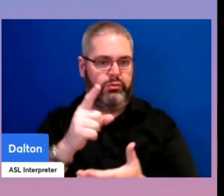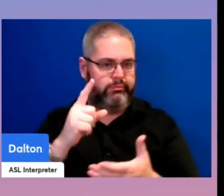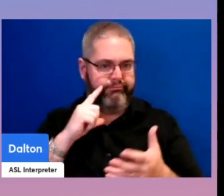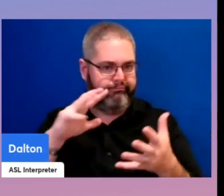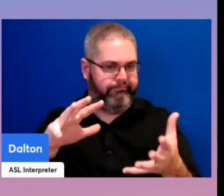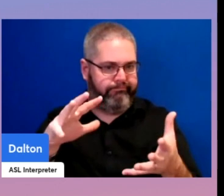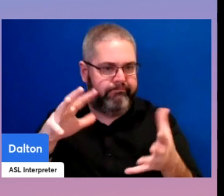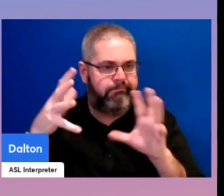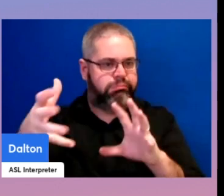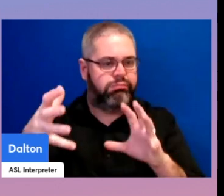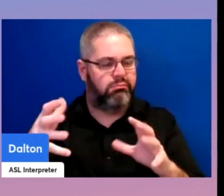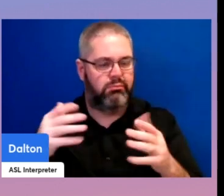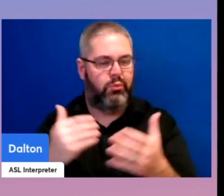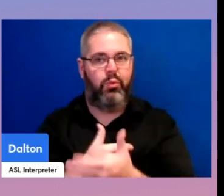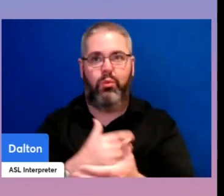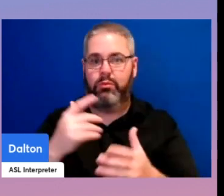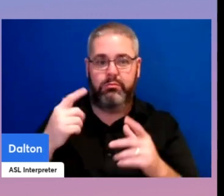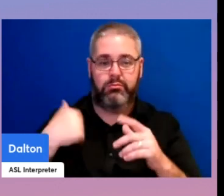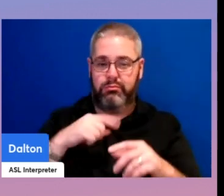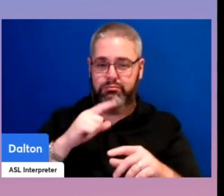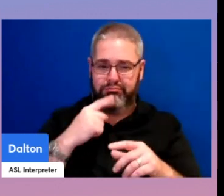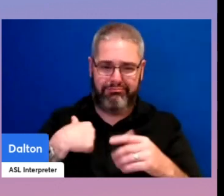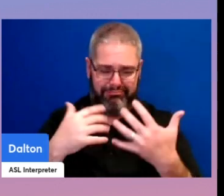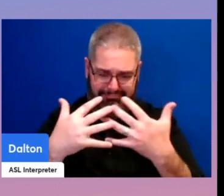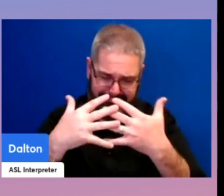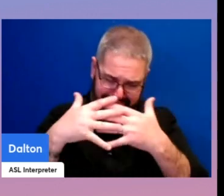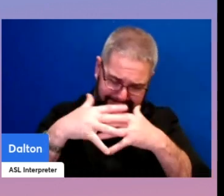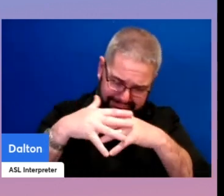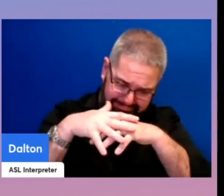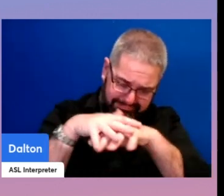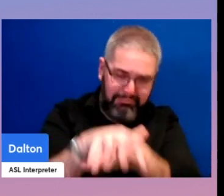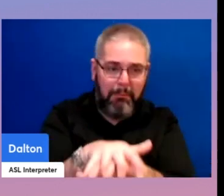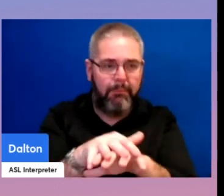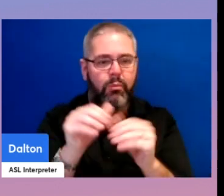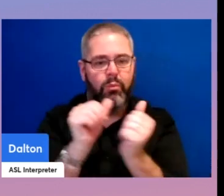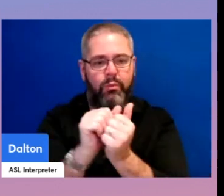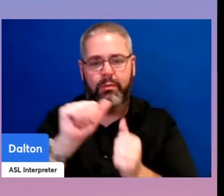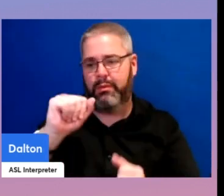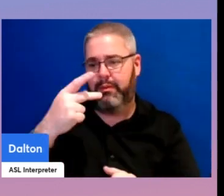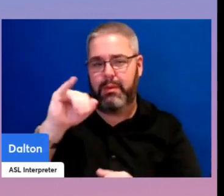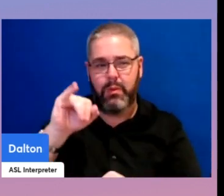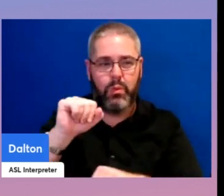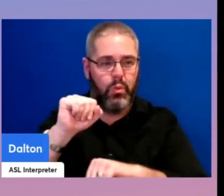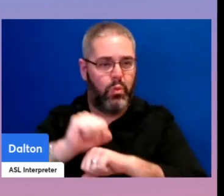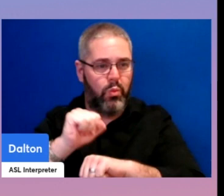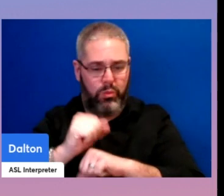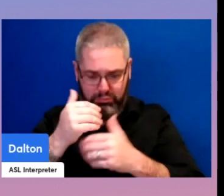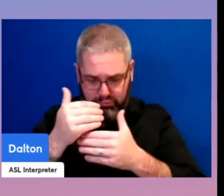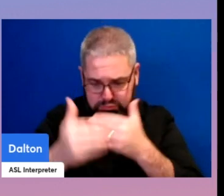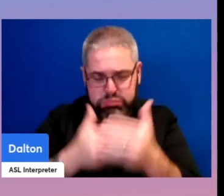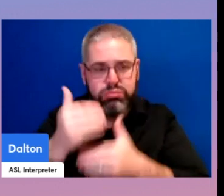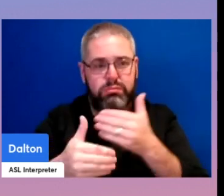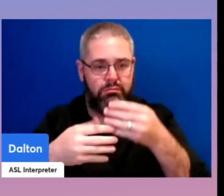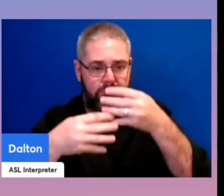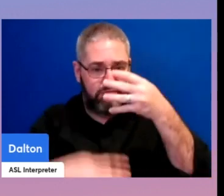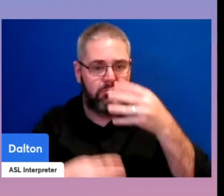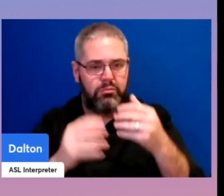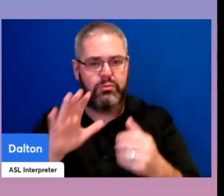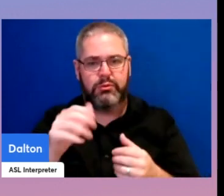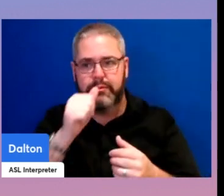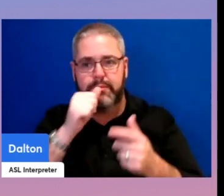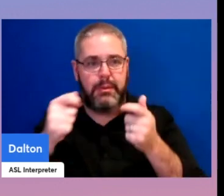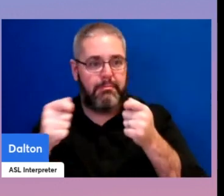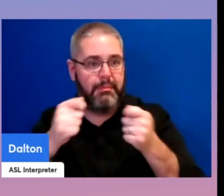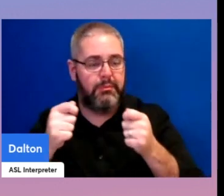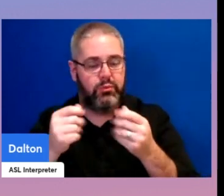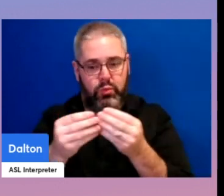The application teams are so tightly coupled to unique features, APIs, workflows of each cloud provider secret management solution